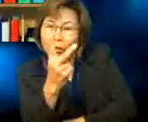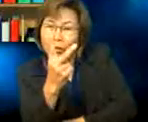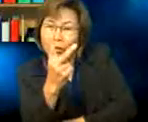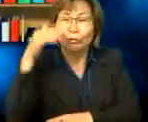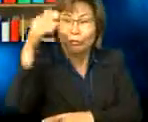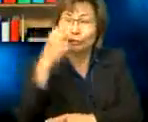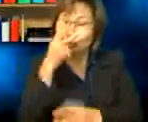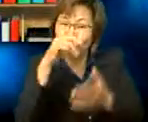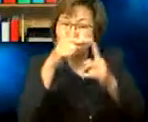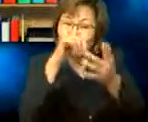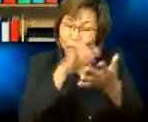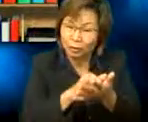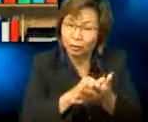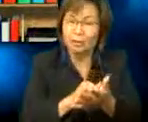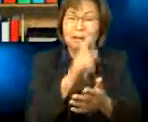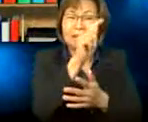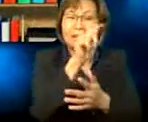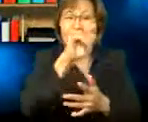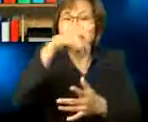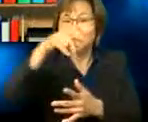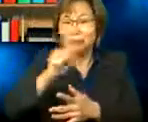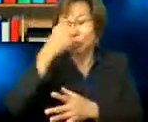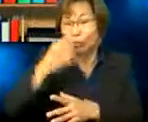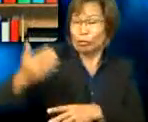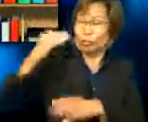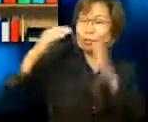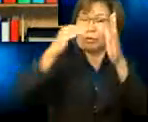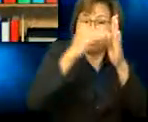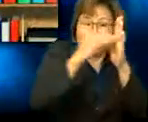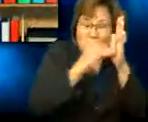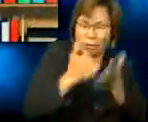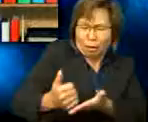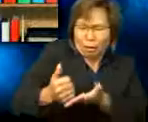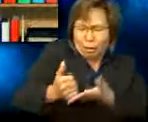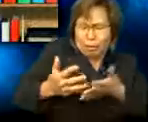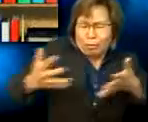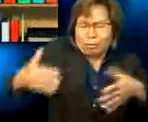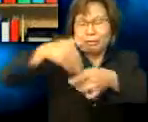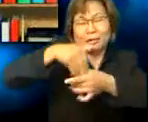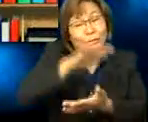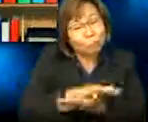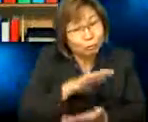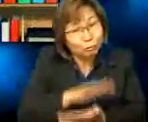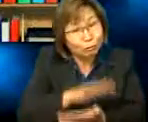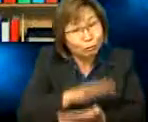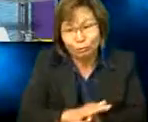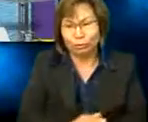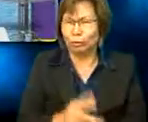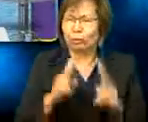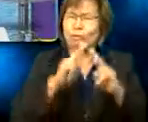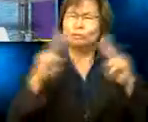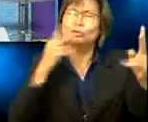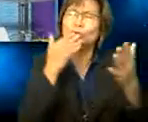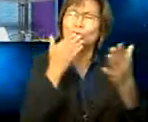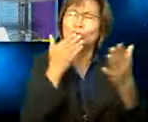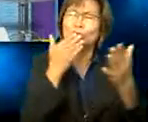Mr. Aris. The tips you gave me for the previous lessons have helped me a lot in school. So